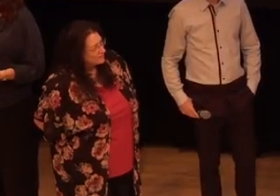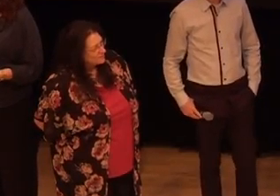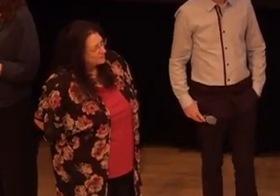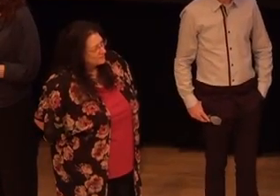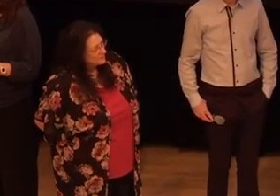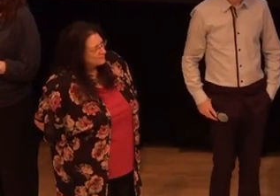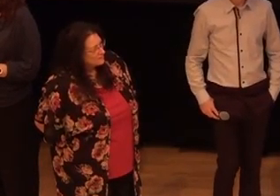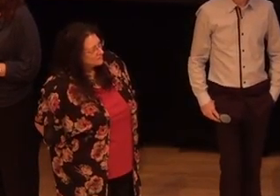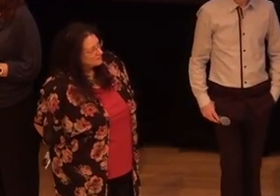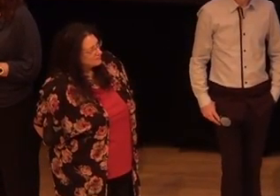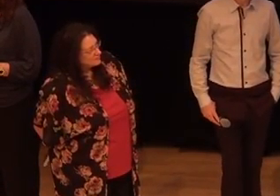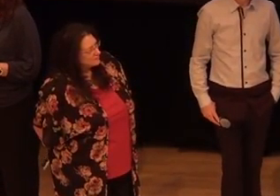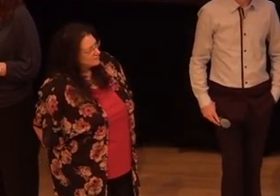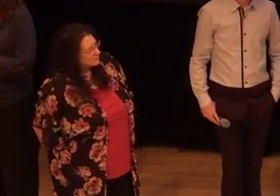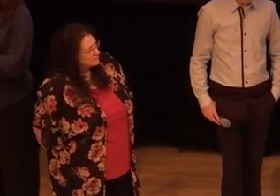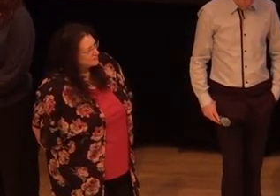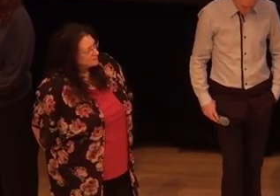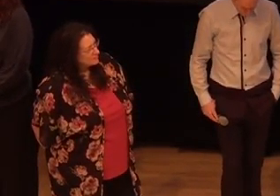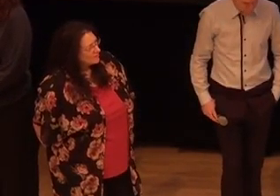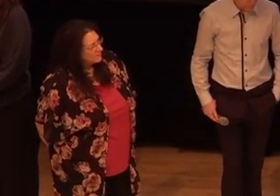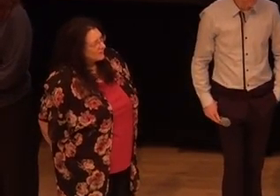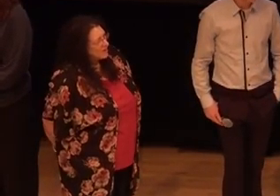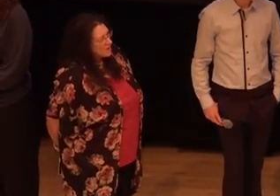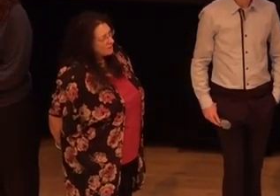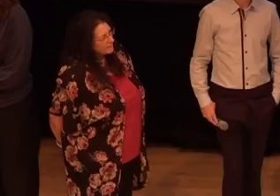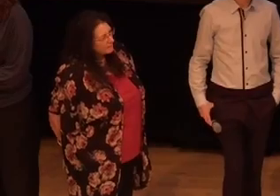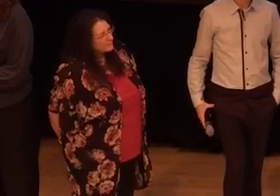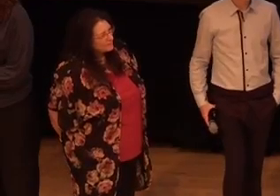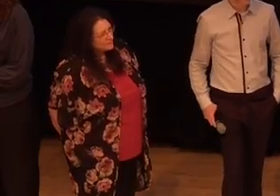a citizen weren't on the block along with everyone else's.